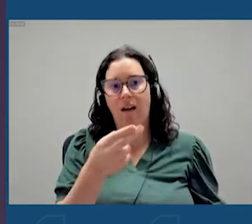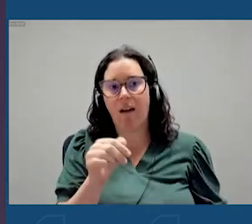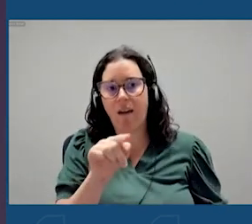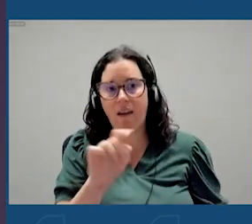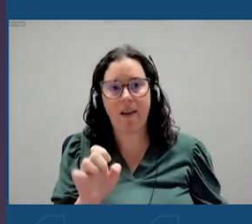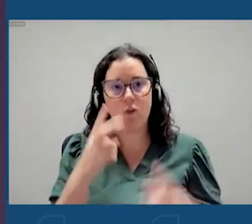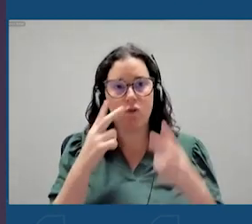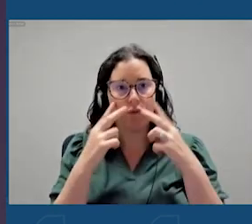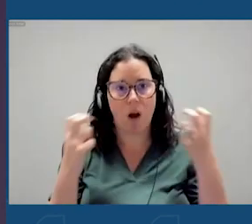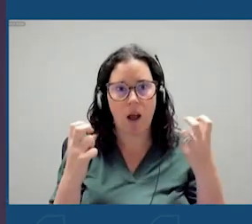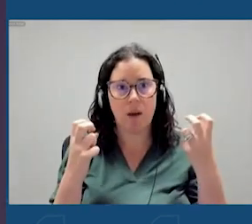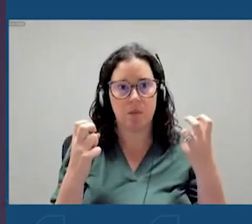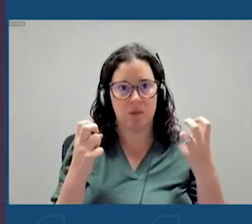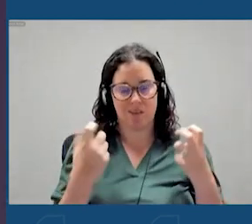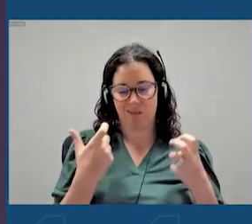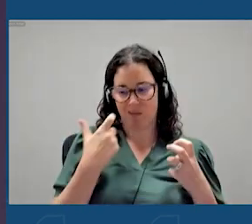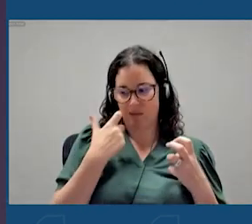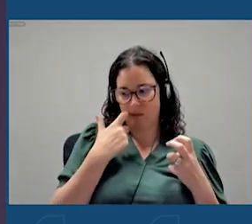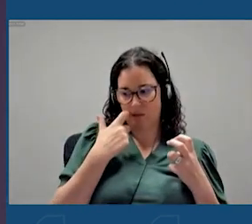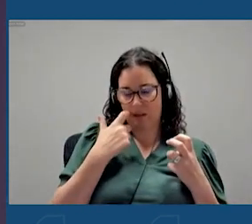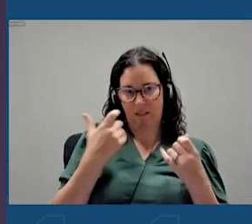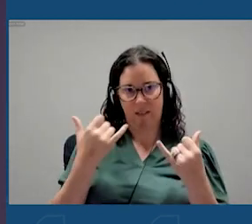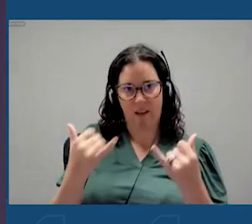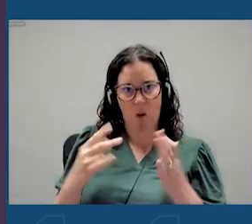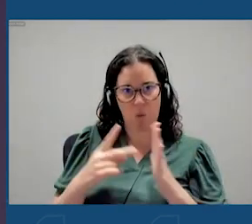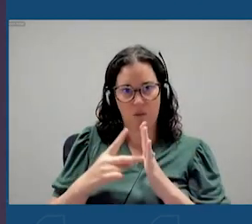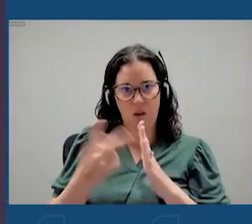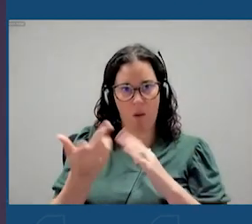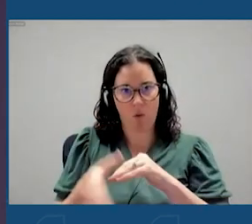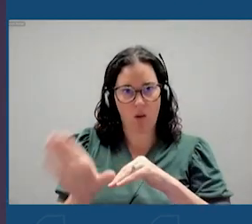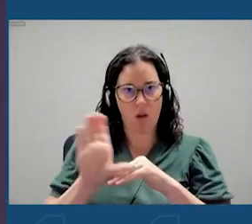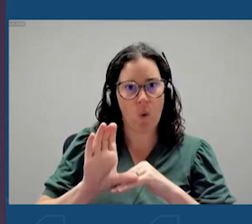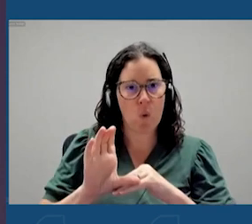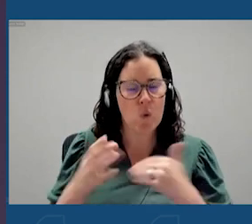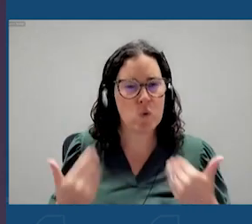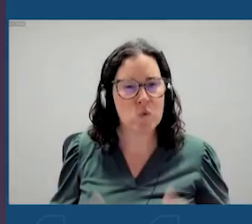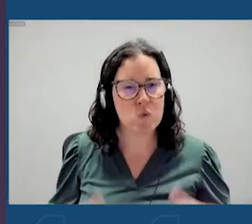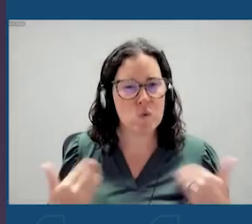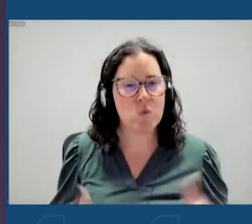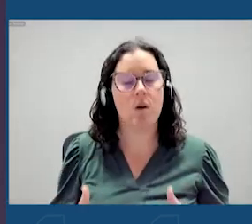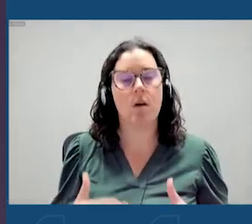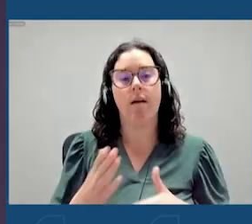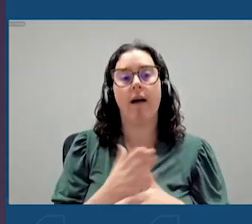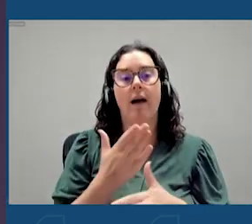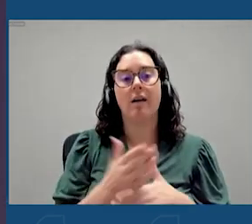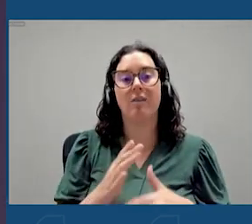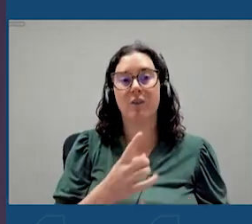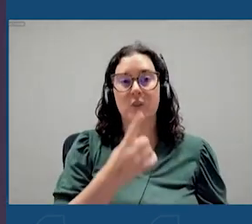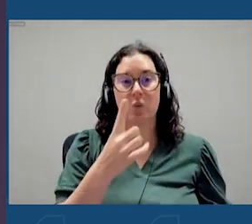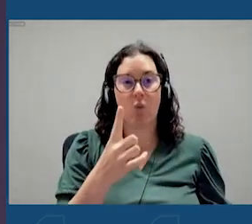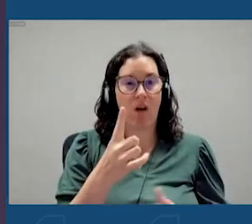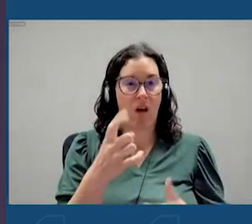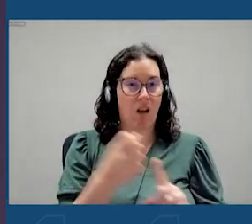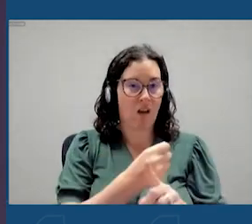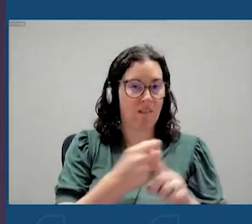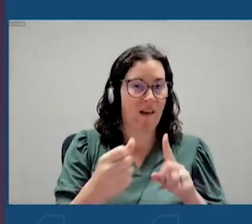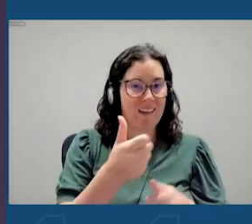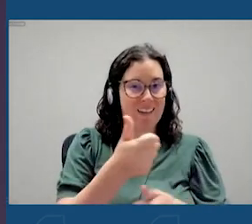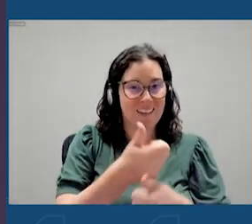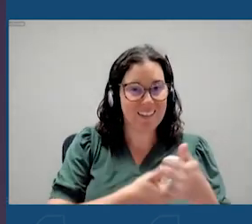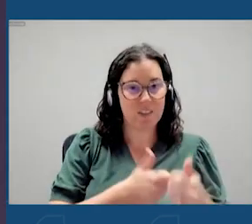if that's possible. An average of one of these attacks every 33 hours.